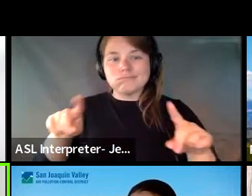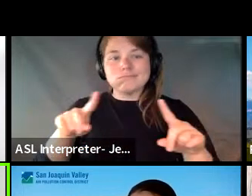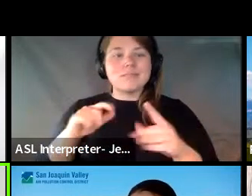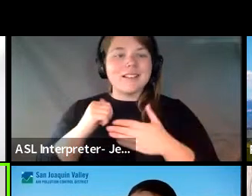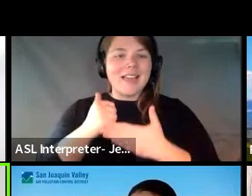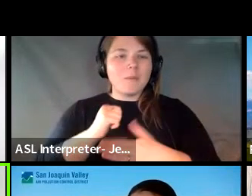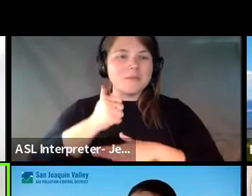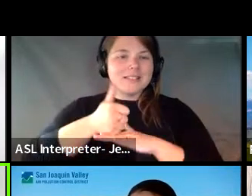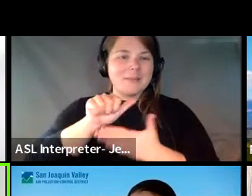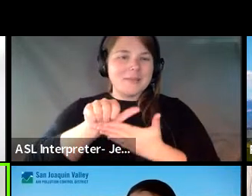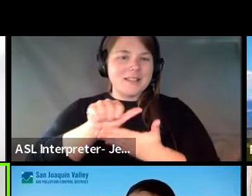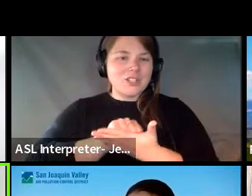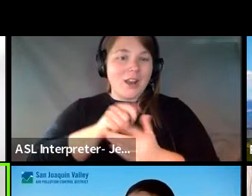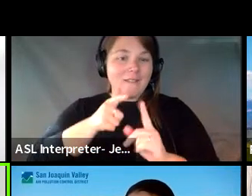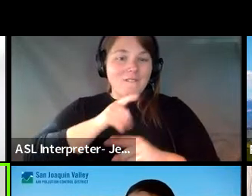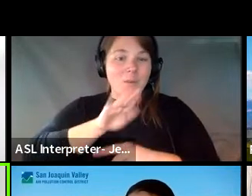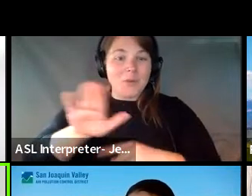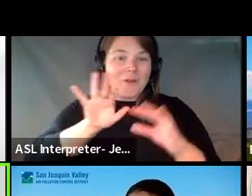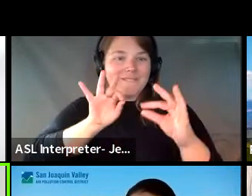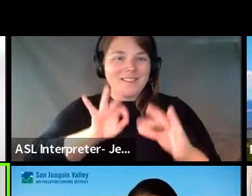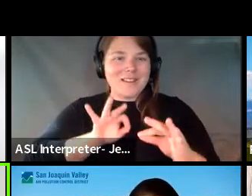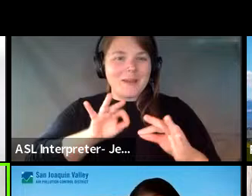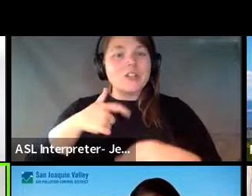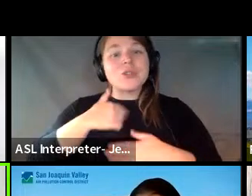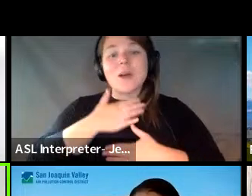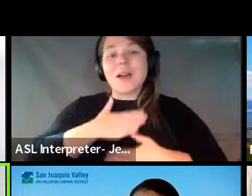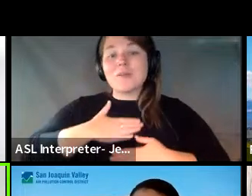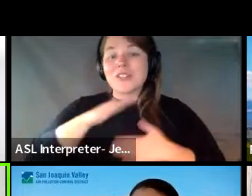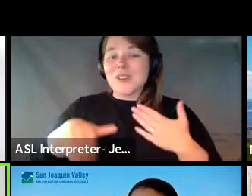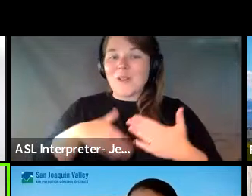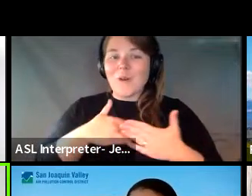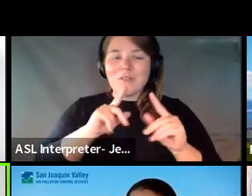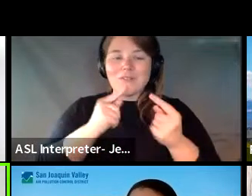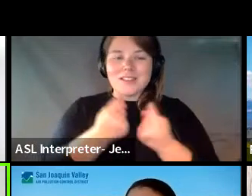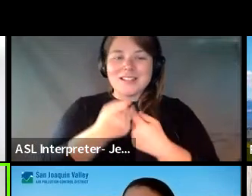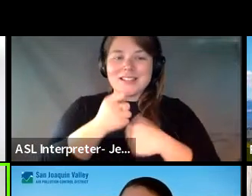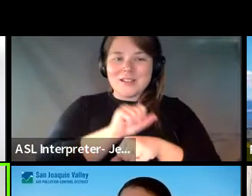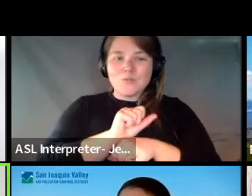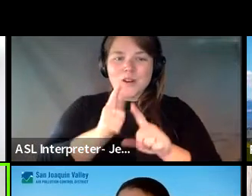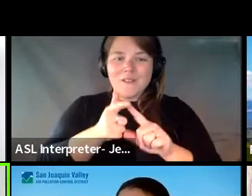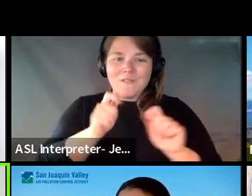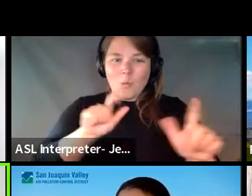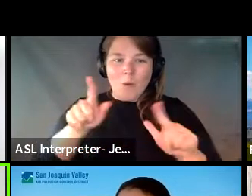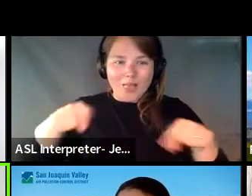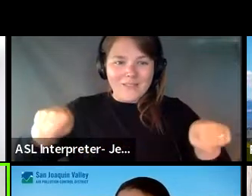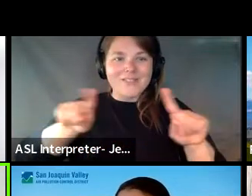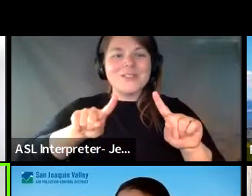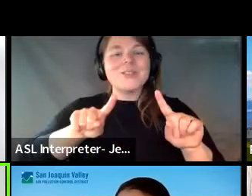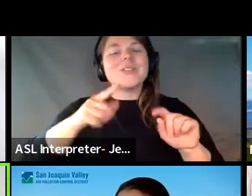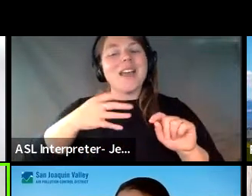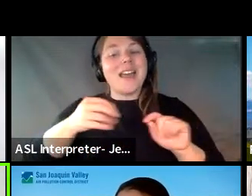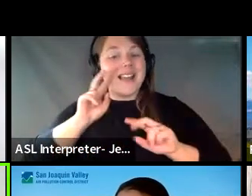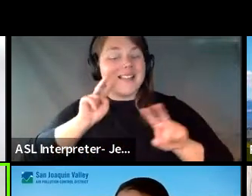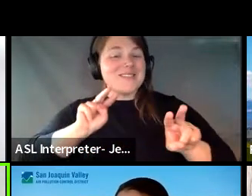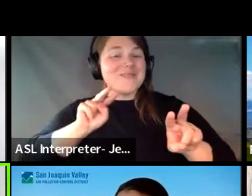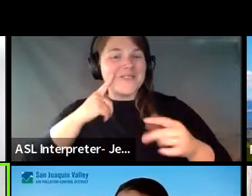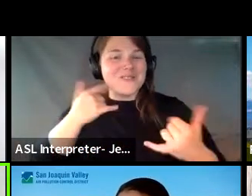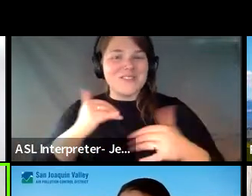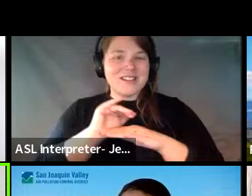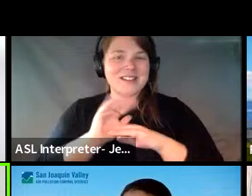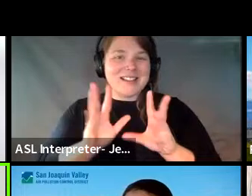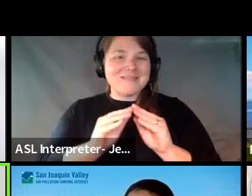based on your feedback. So I just appreciate all of the teamwork there from all of you and look forward to tonight's meeting. Thank you,